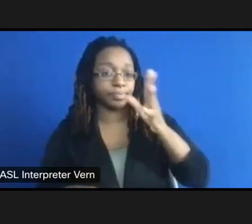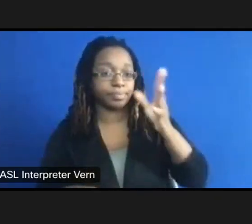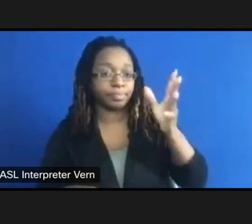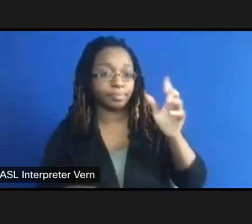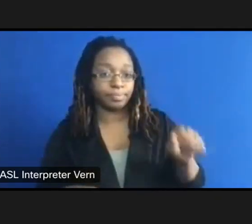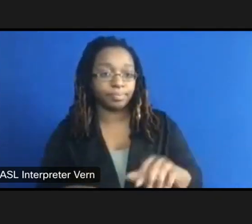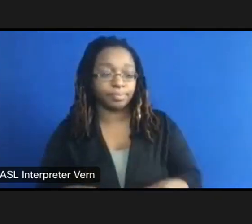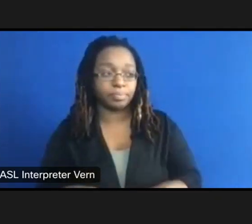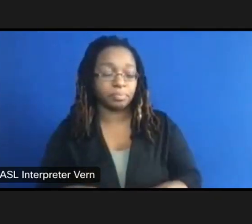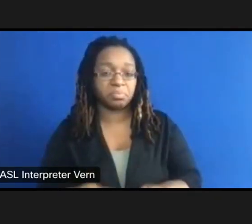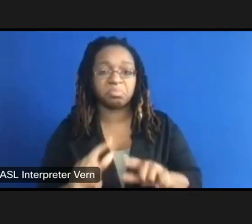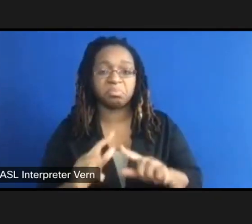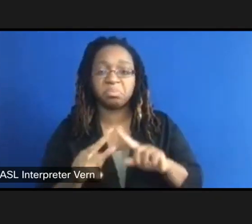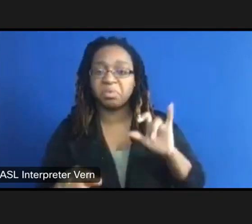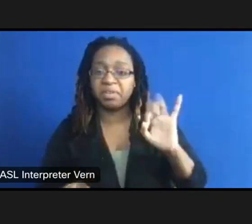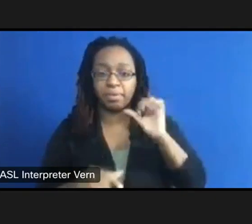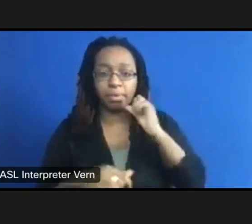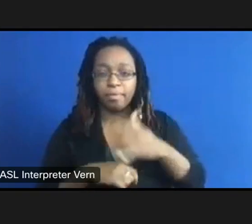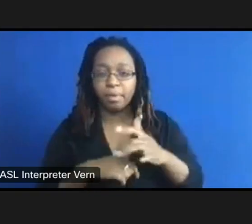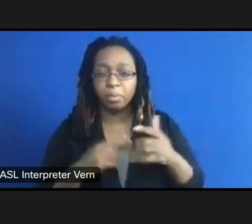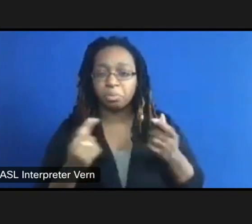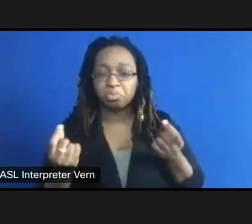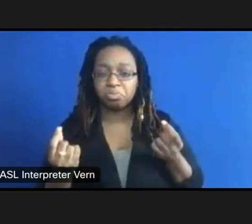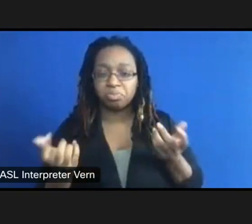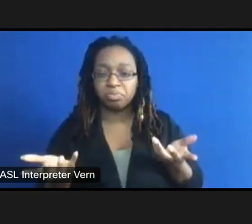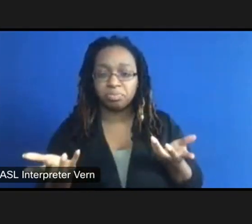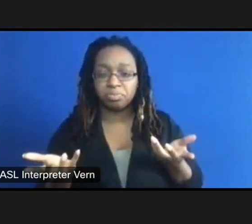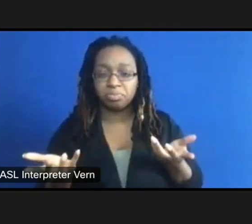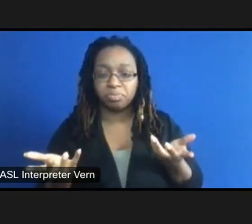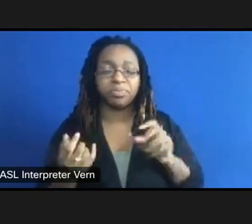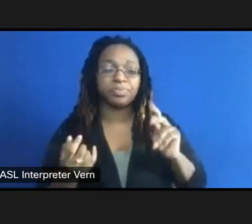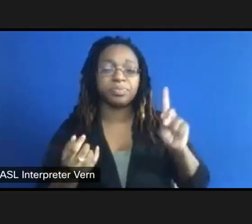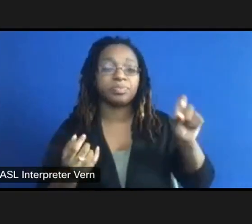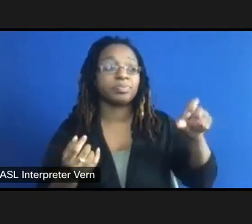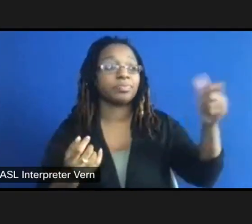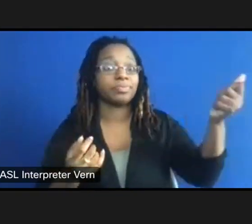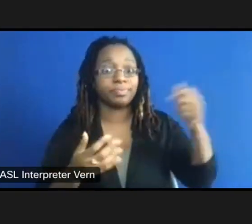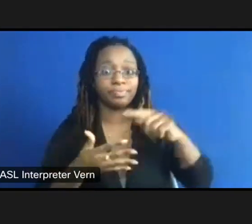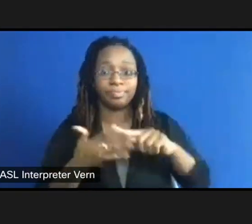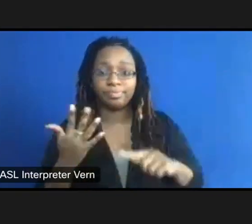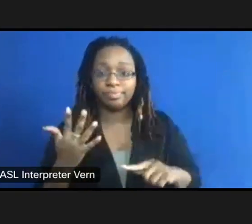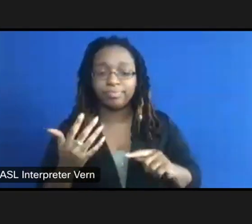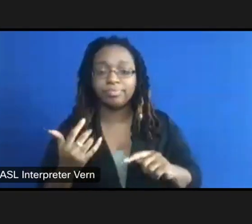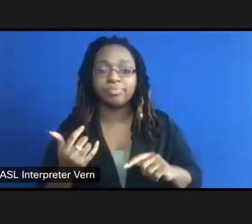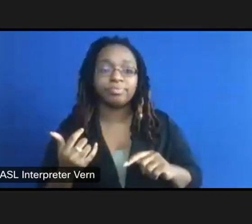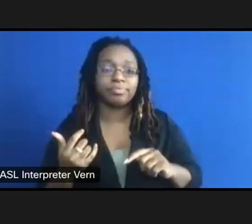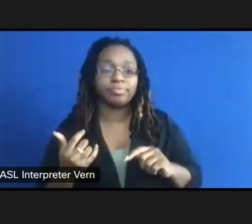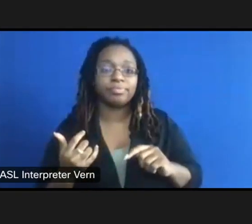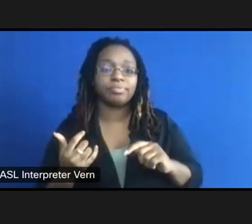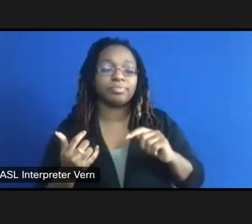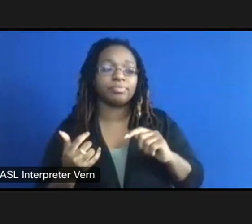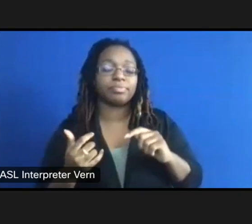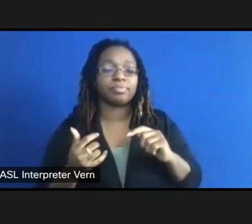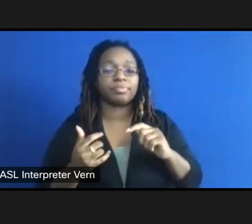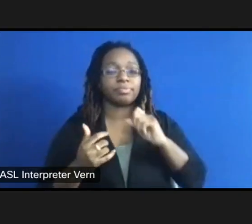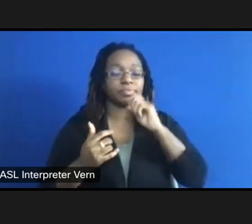But what if they're not available? So what else besides the movable pod section can